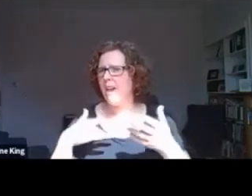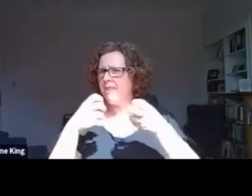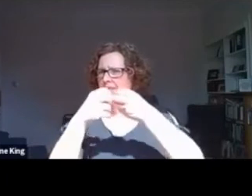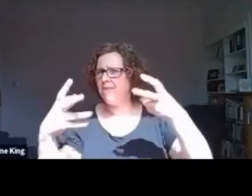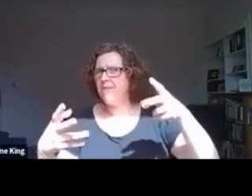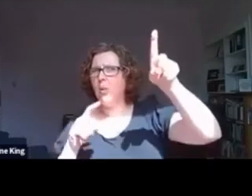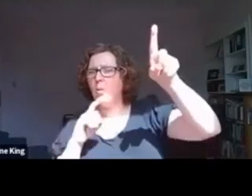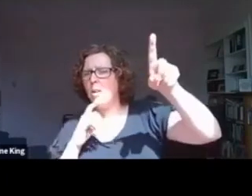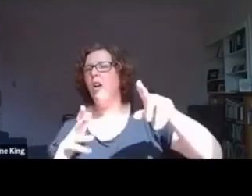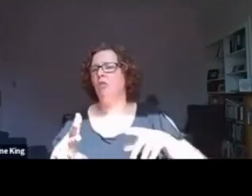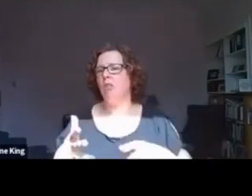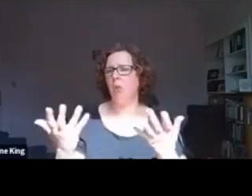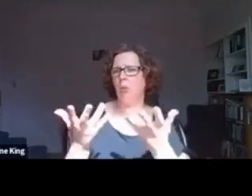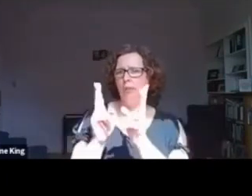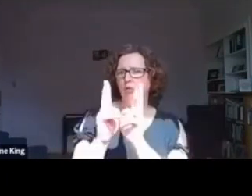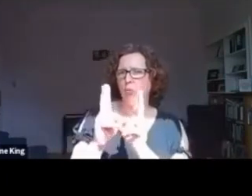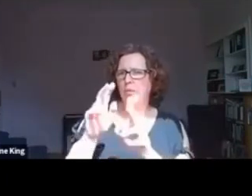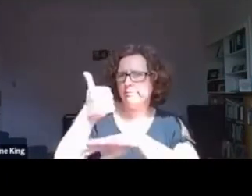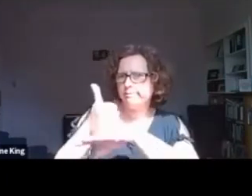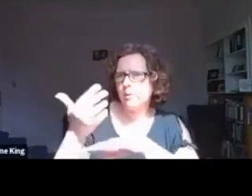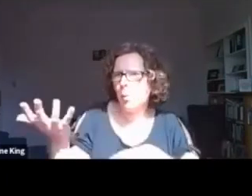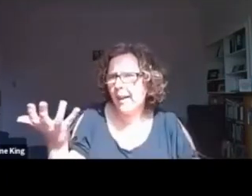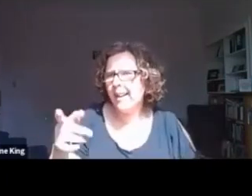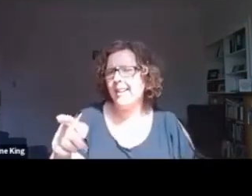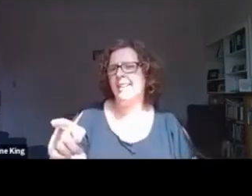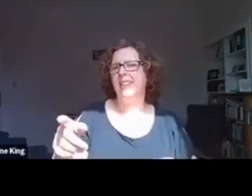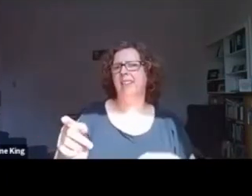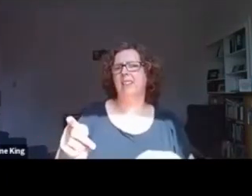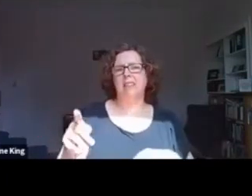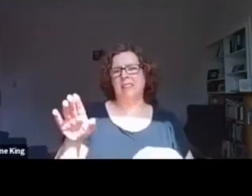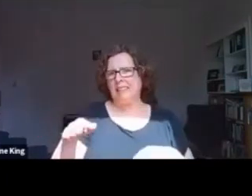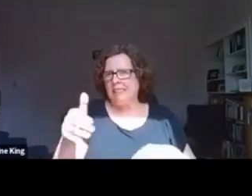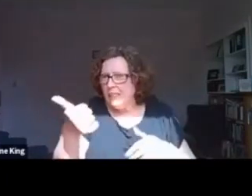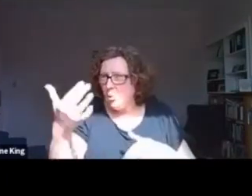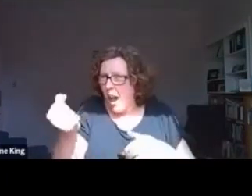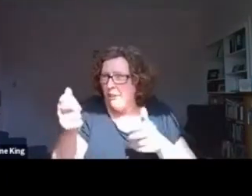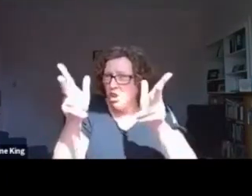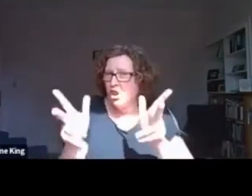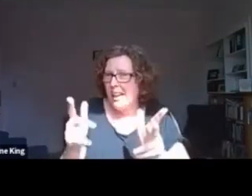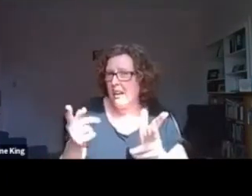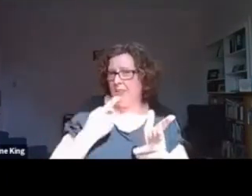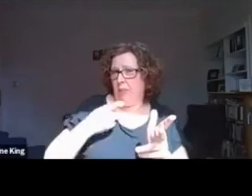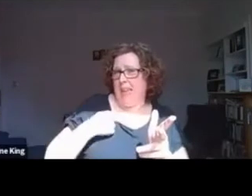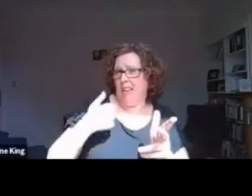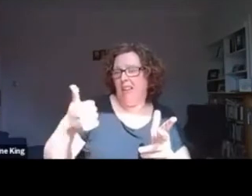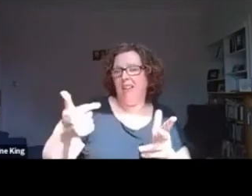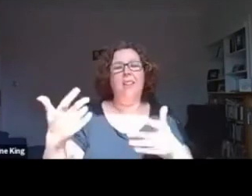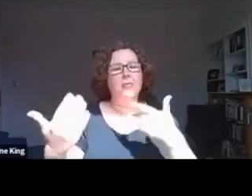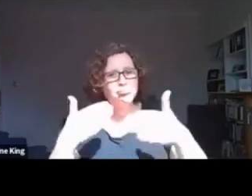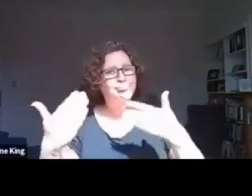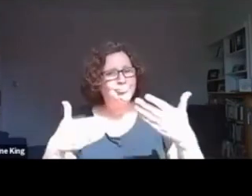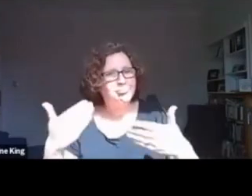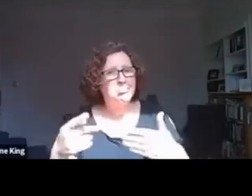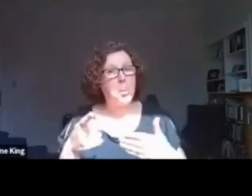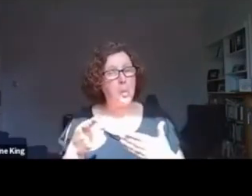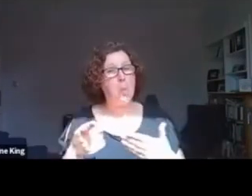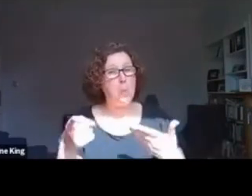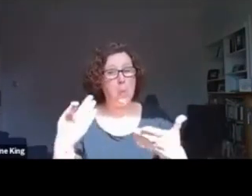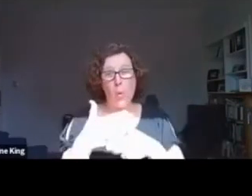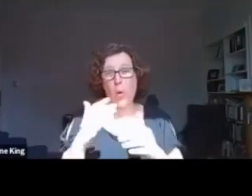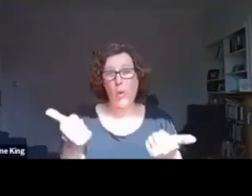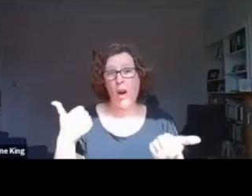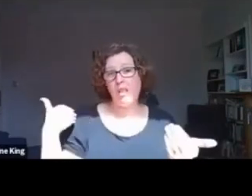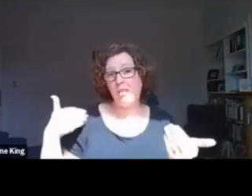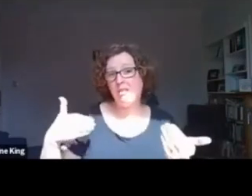BSL interpreter is going to stand, ask for a chair, etc. And that's been working really pretty